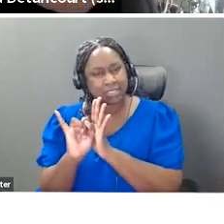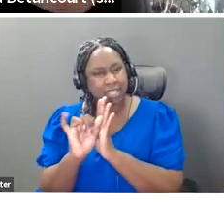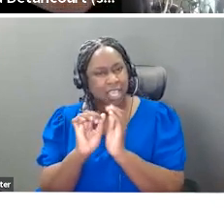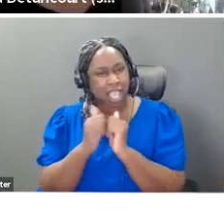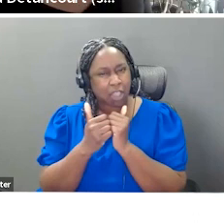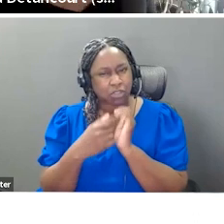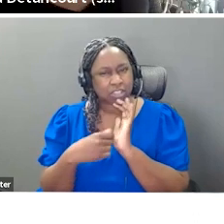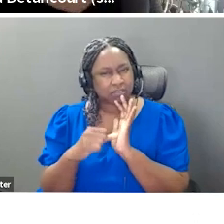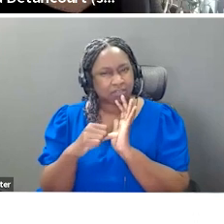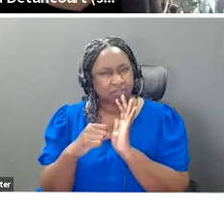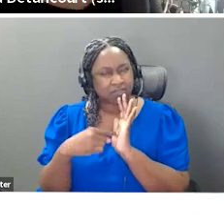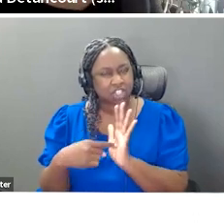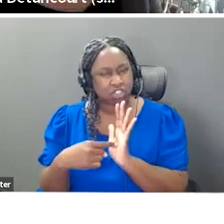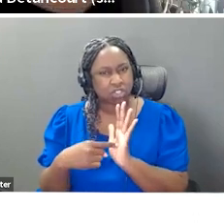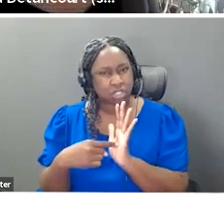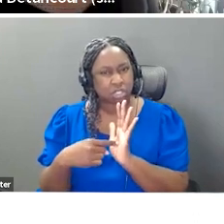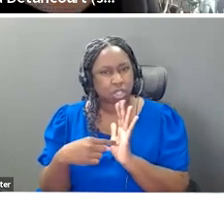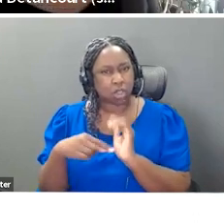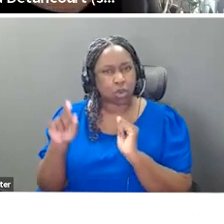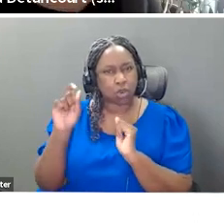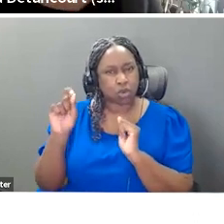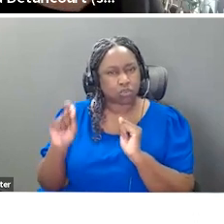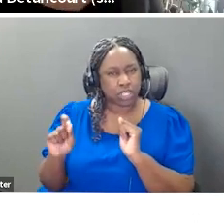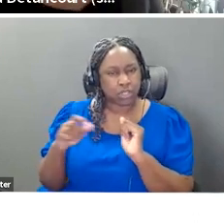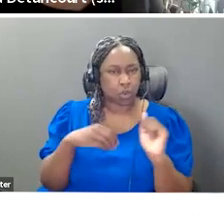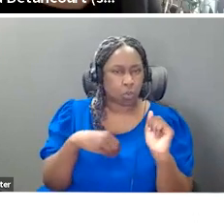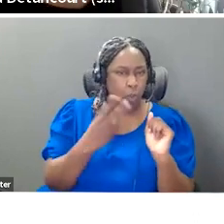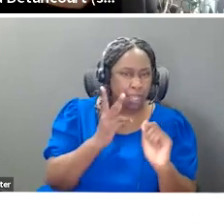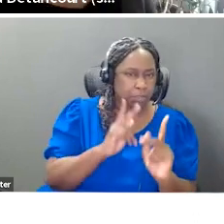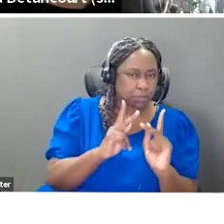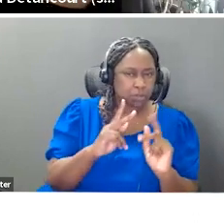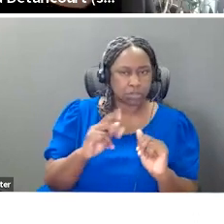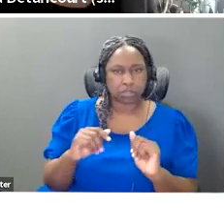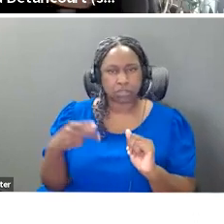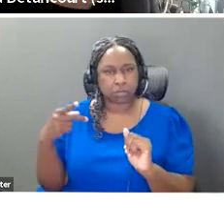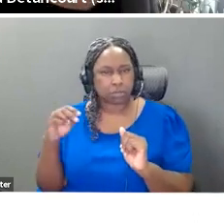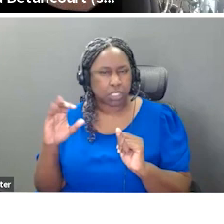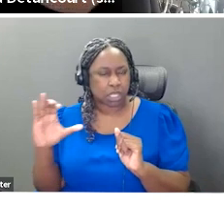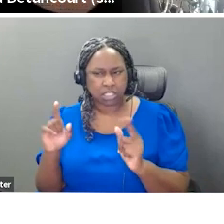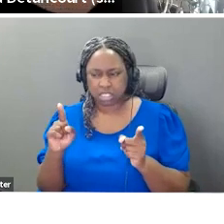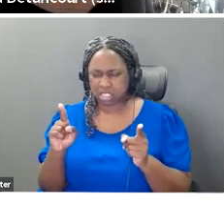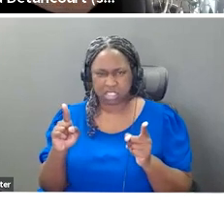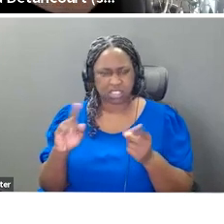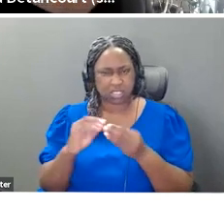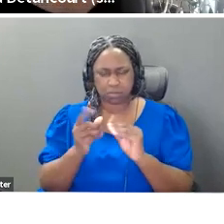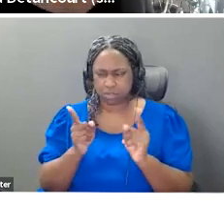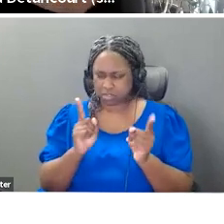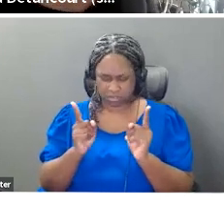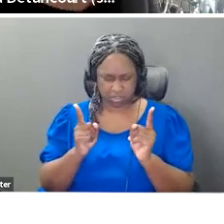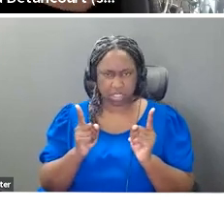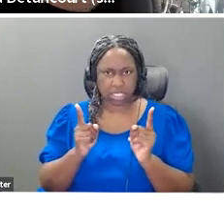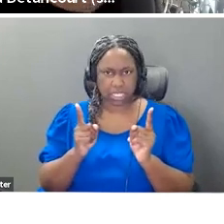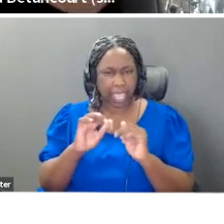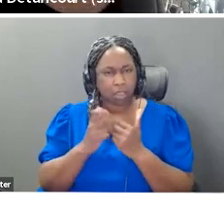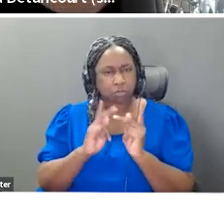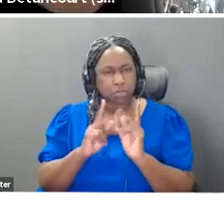they featured? What's the ratio of white people to people of color? How are the people presented in the photos?